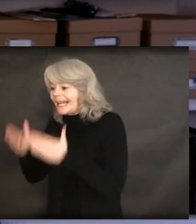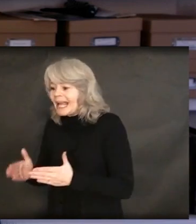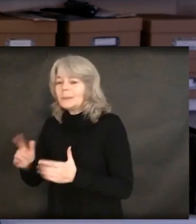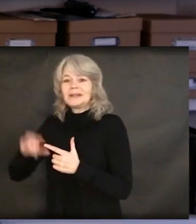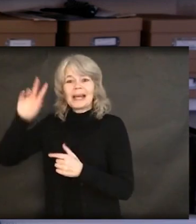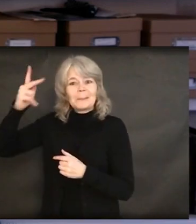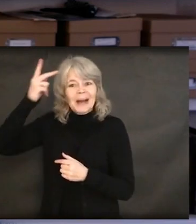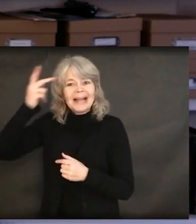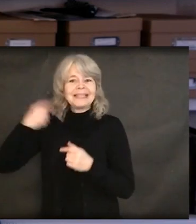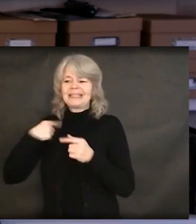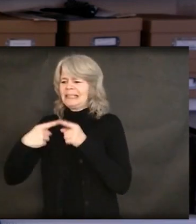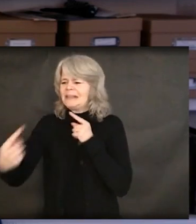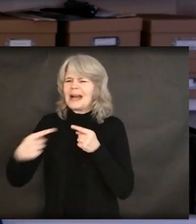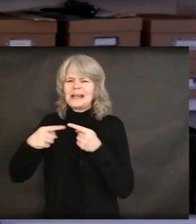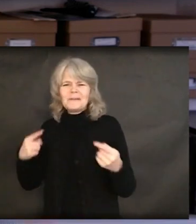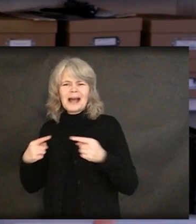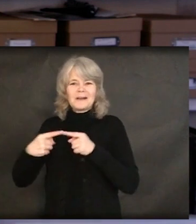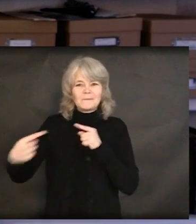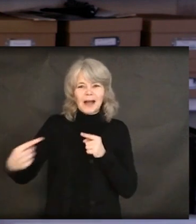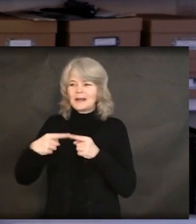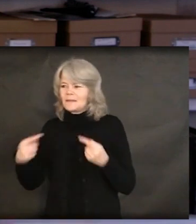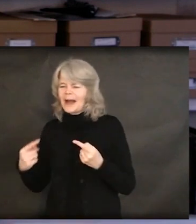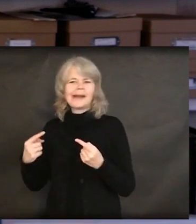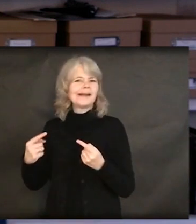over political questions, where we can't